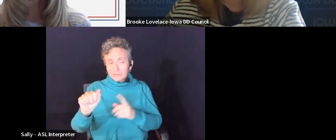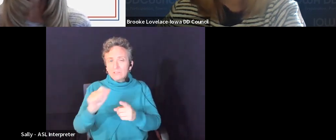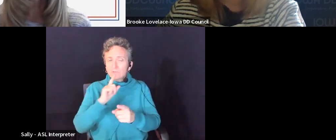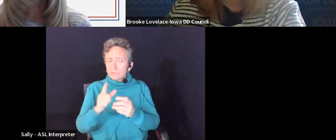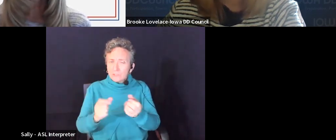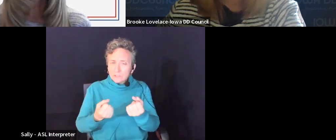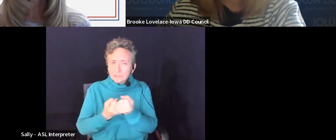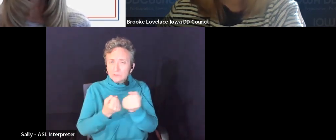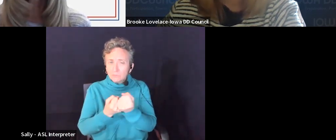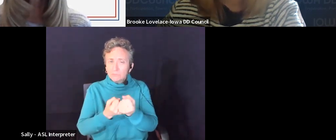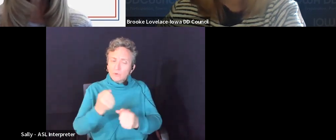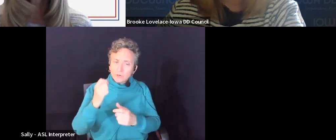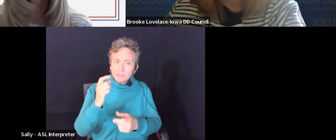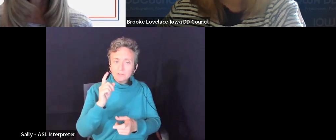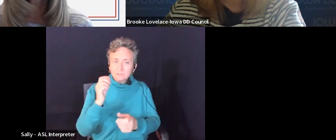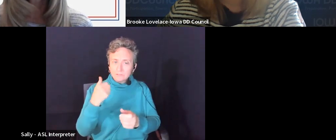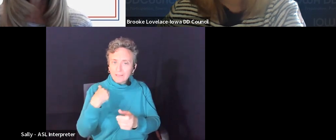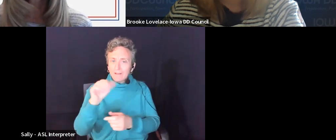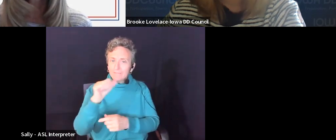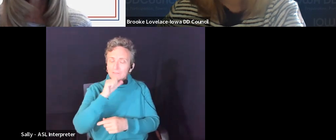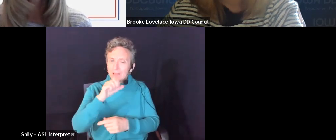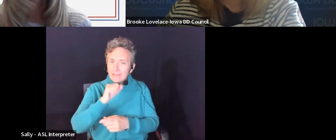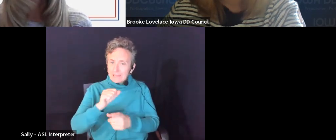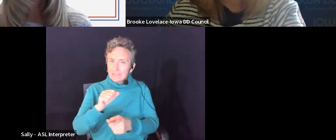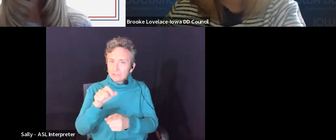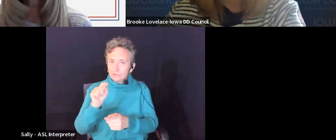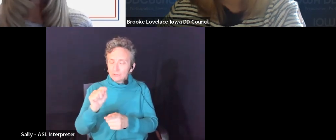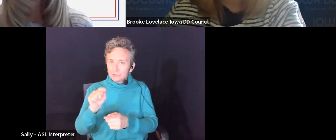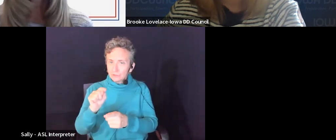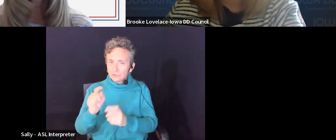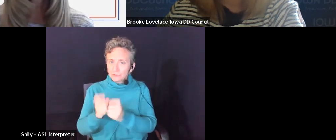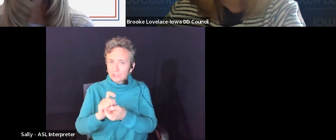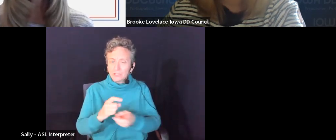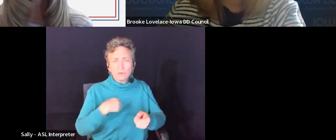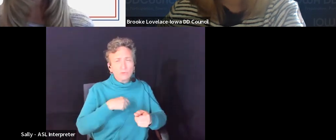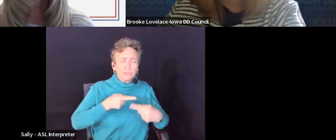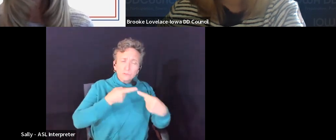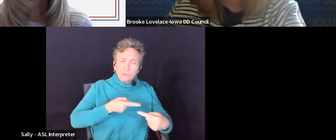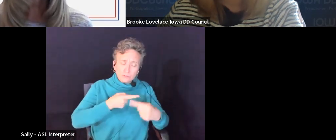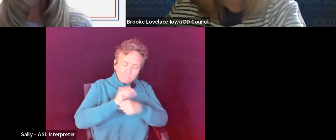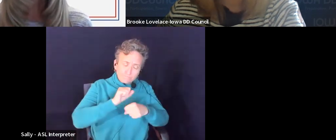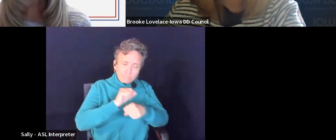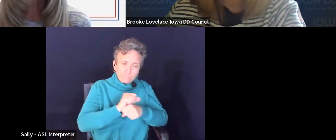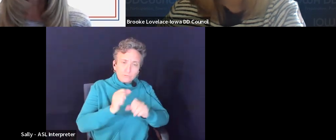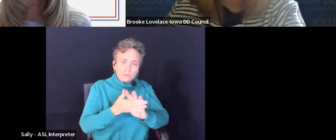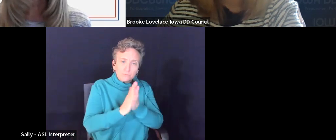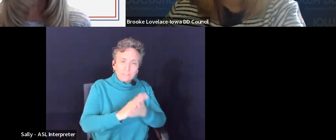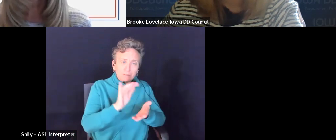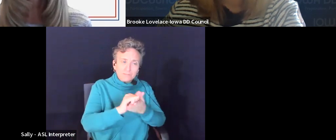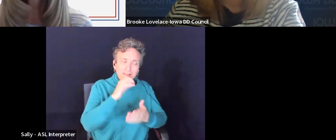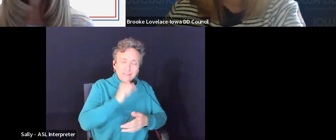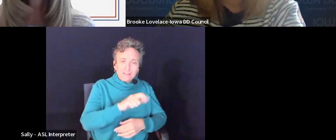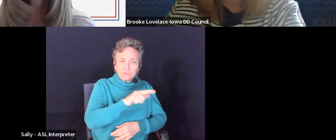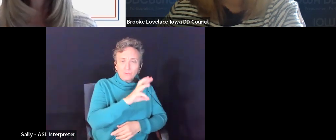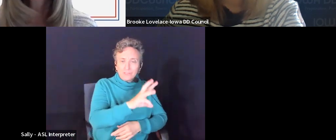advocated hard to get that. I talked about the age of 26. We worked really hard to get that